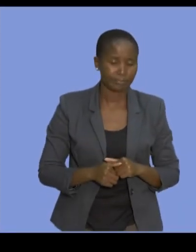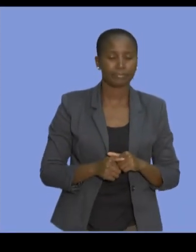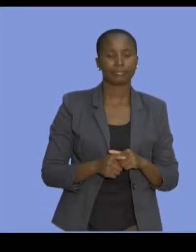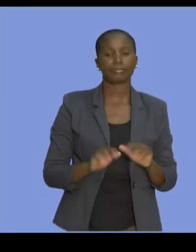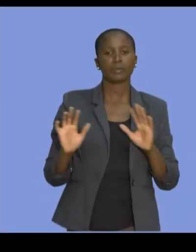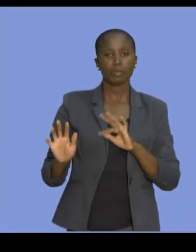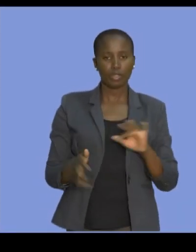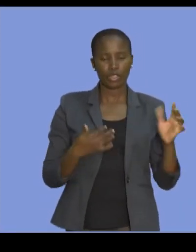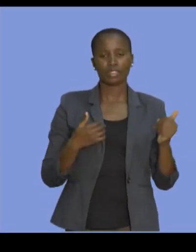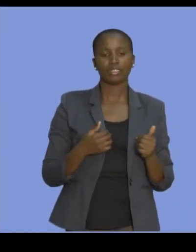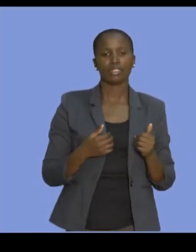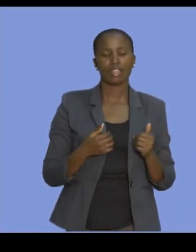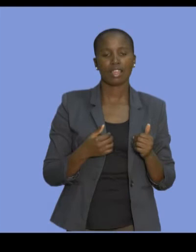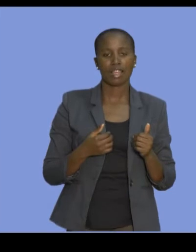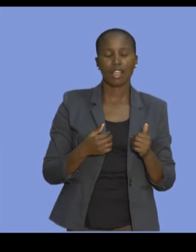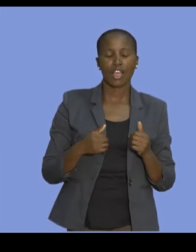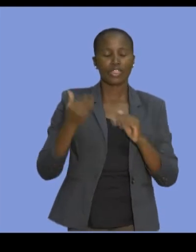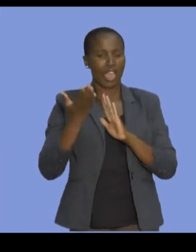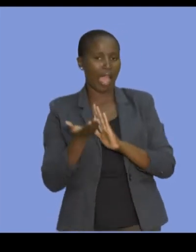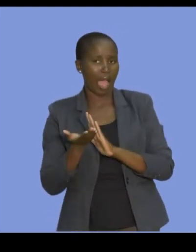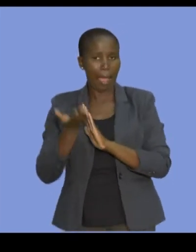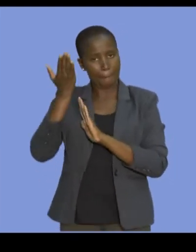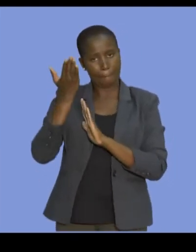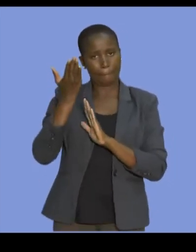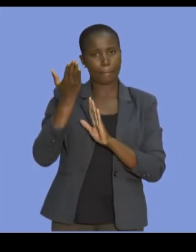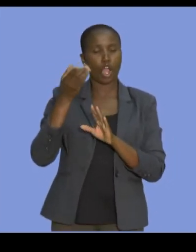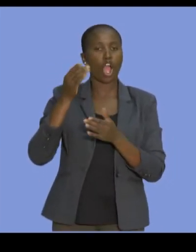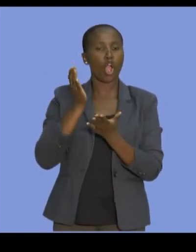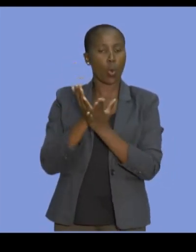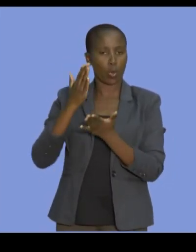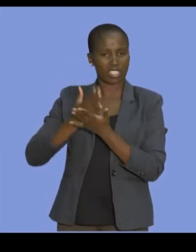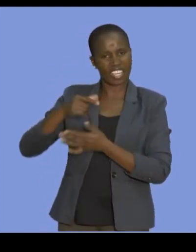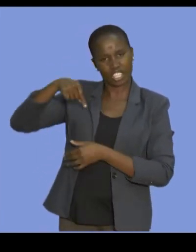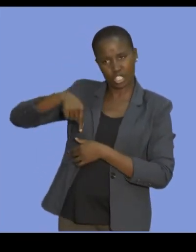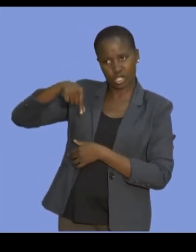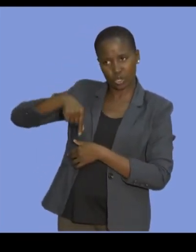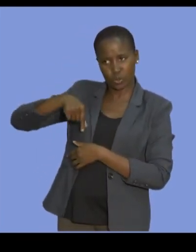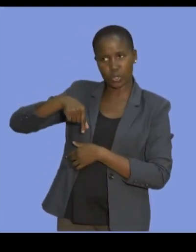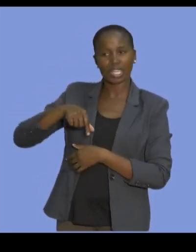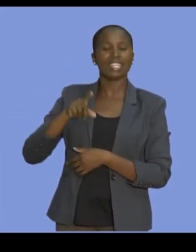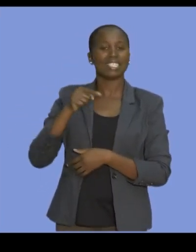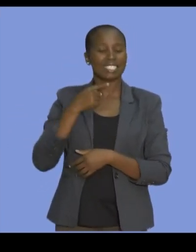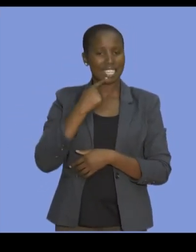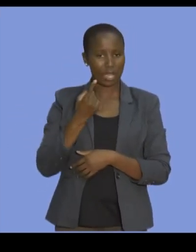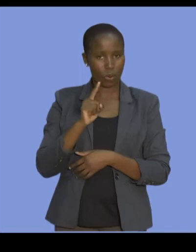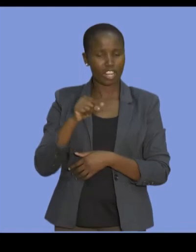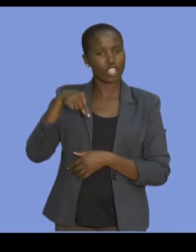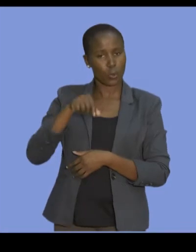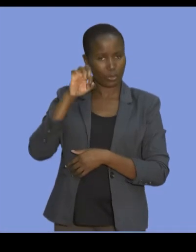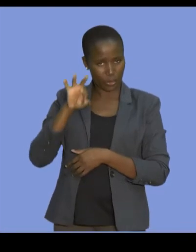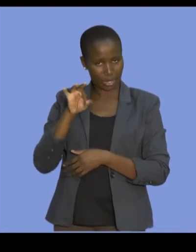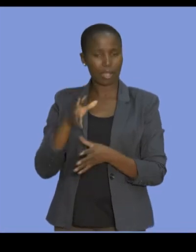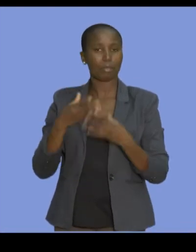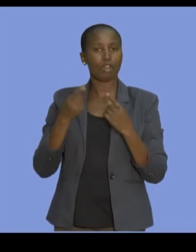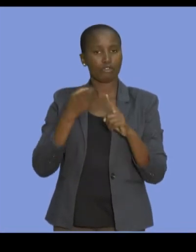Then the upper quartile, which is Q3, lies 3/4 of the way through the